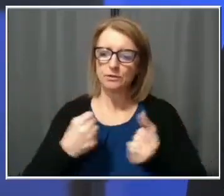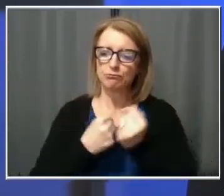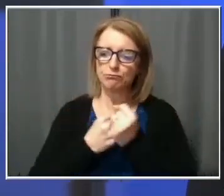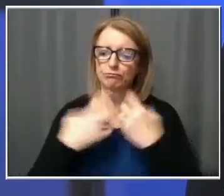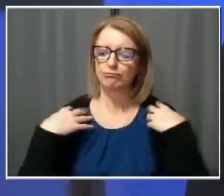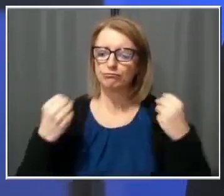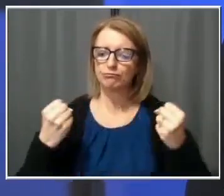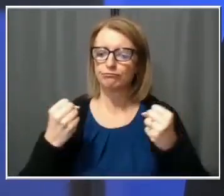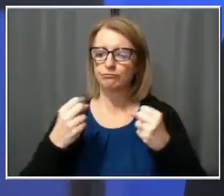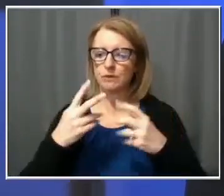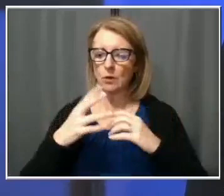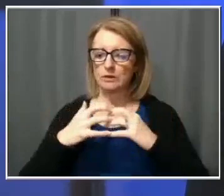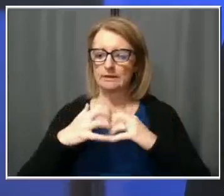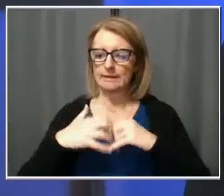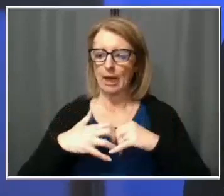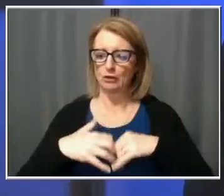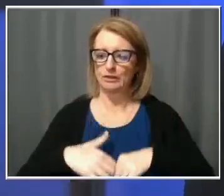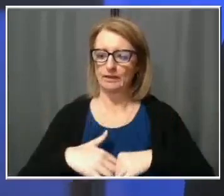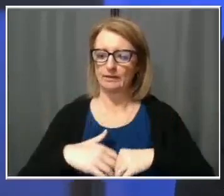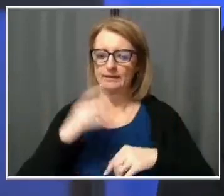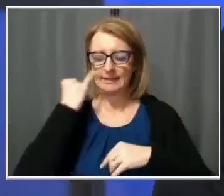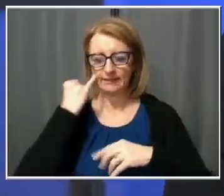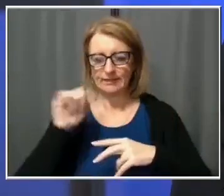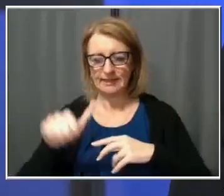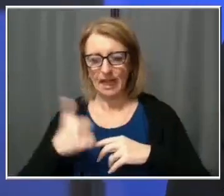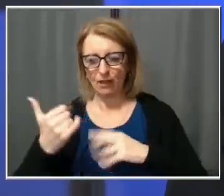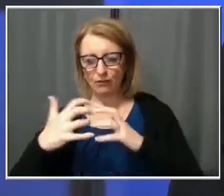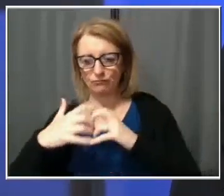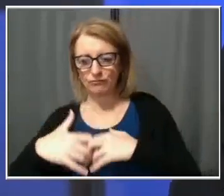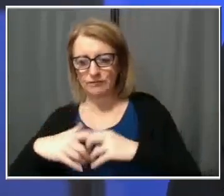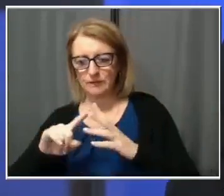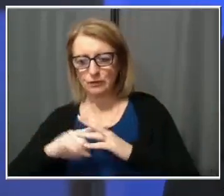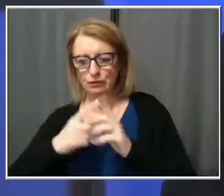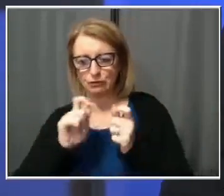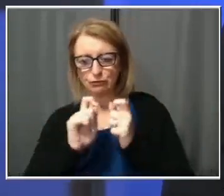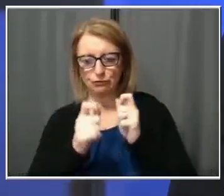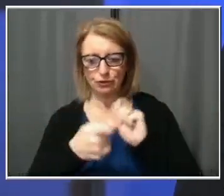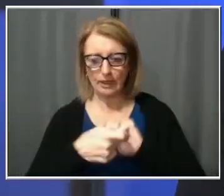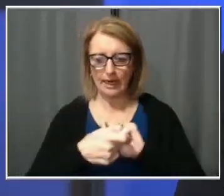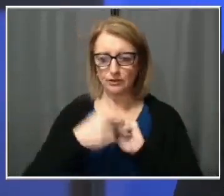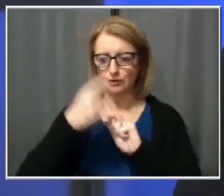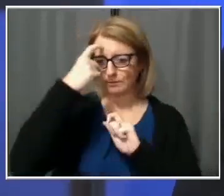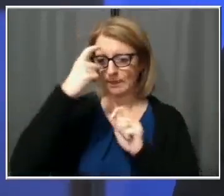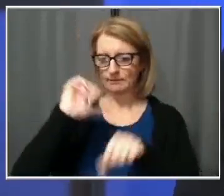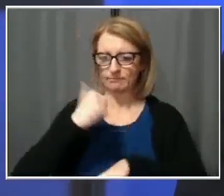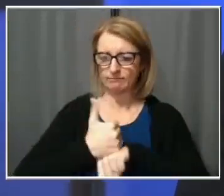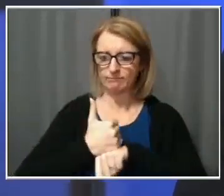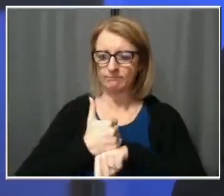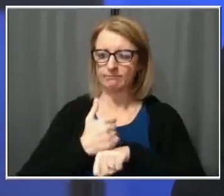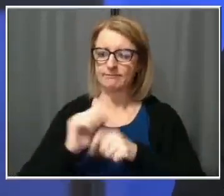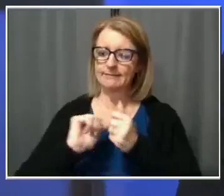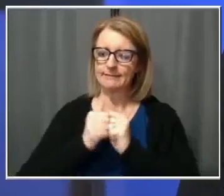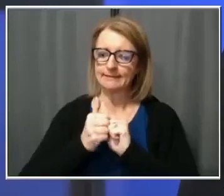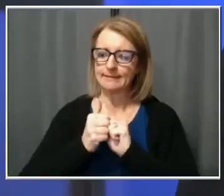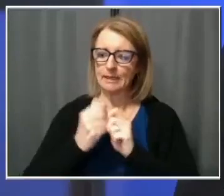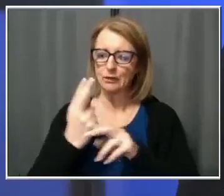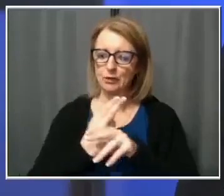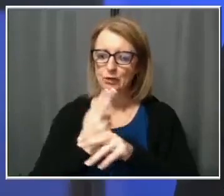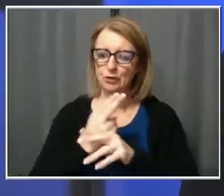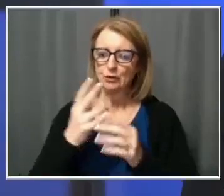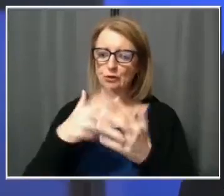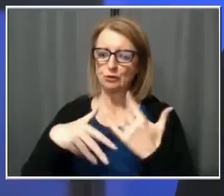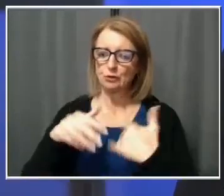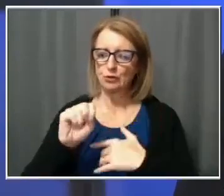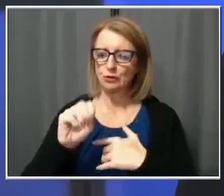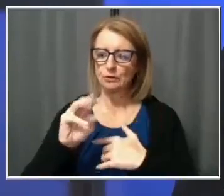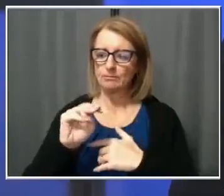is it tearing you down? And if it's that latter, then we really have to start to change that narrative. Either questioning how you utilize social media. One of the big